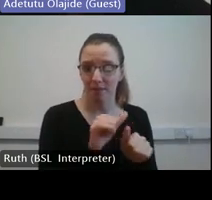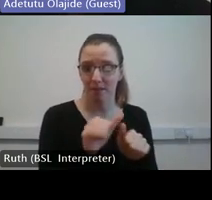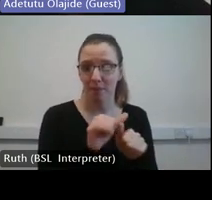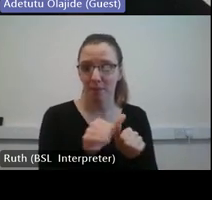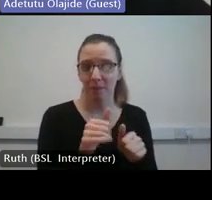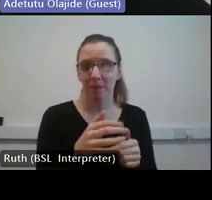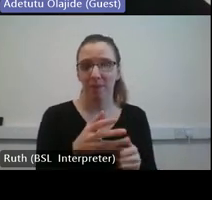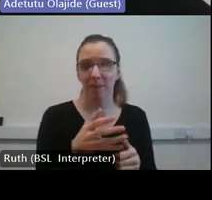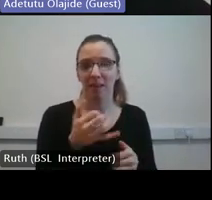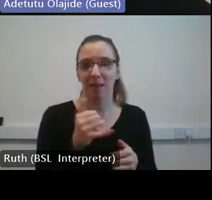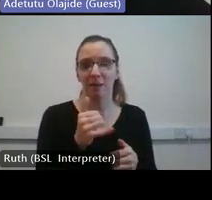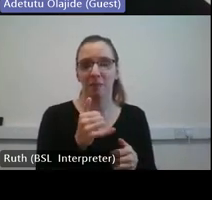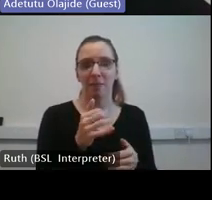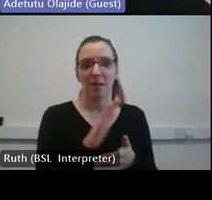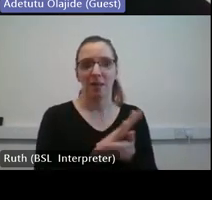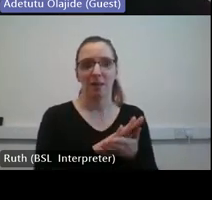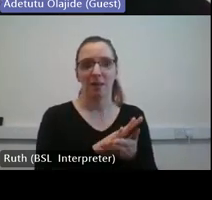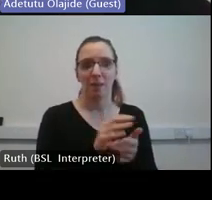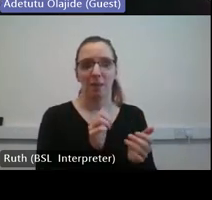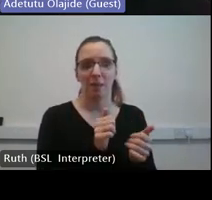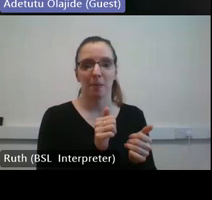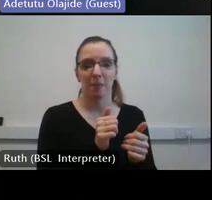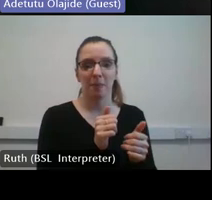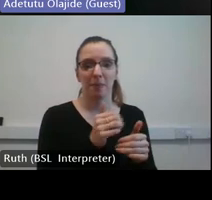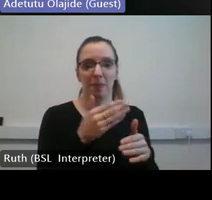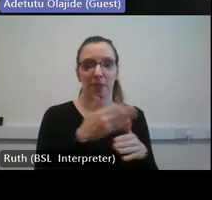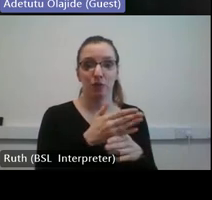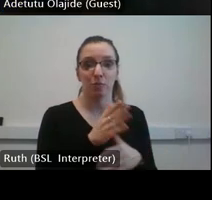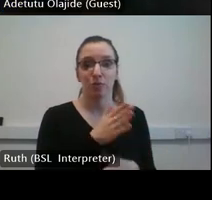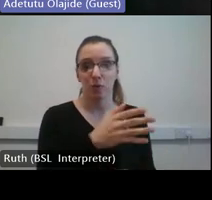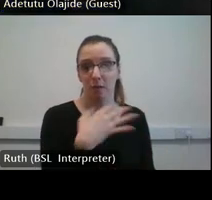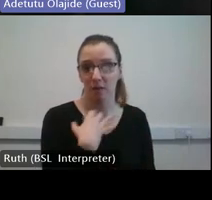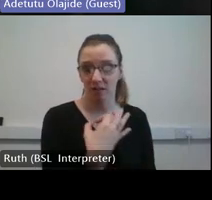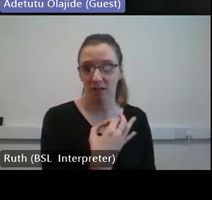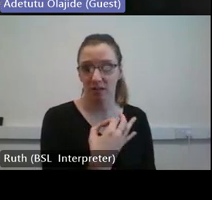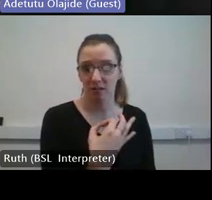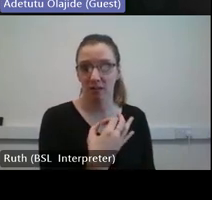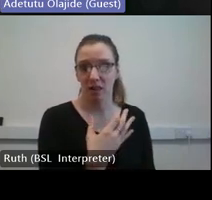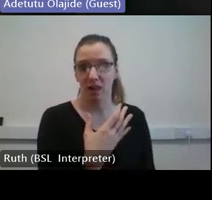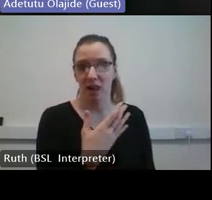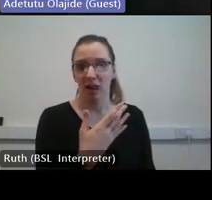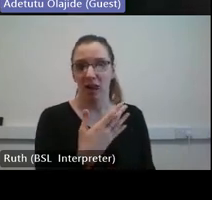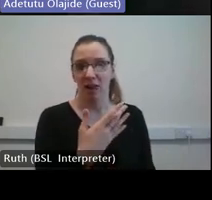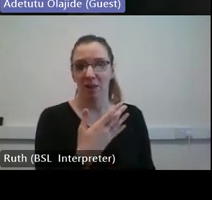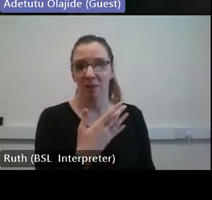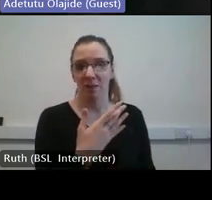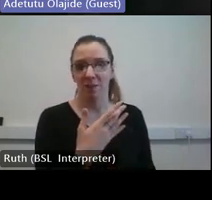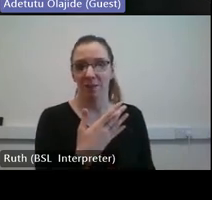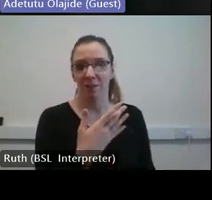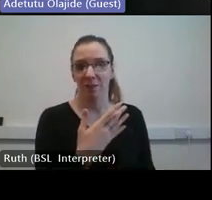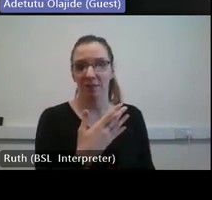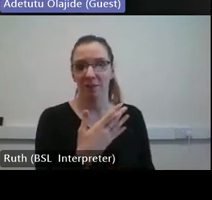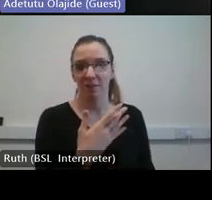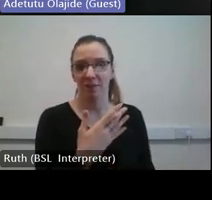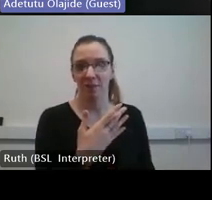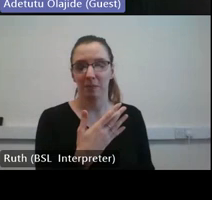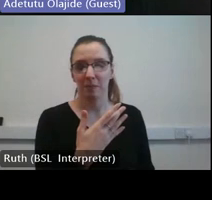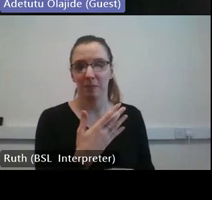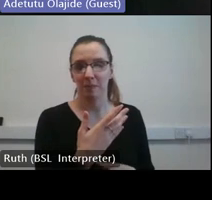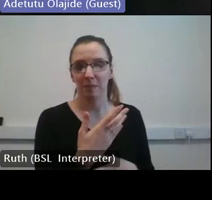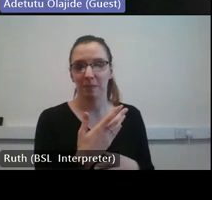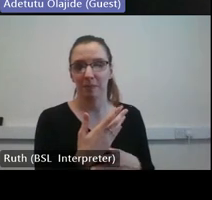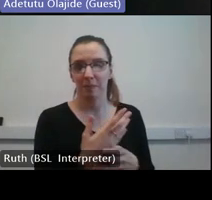maybe allowing their employees to volunteer, but it has to do with volunteers, the employees as well.